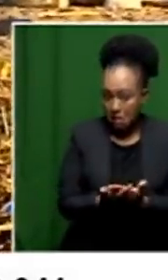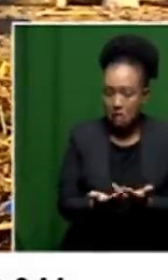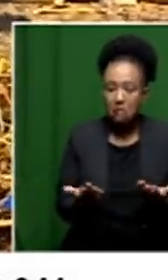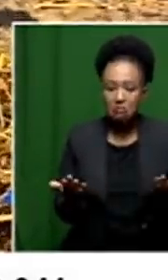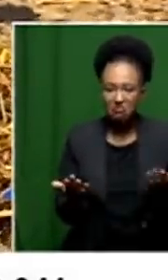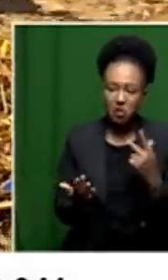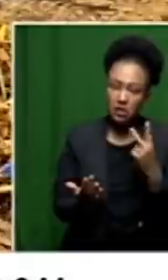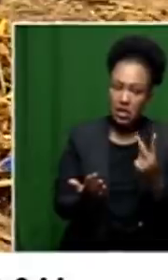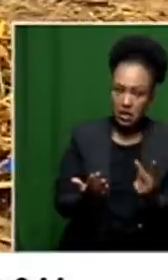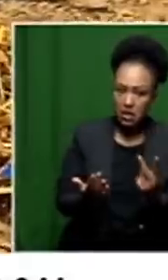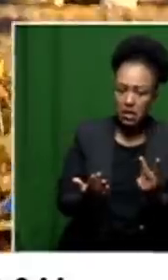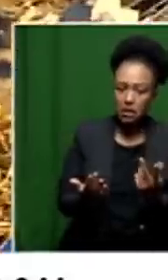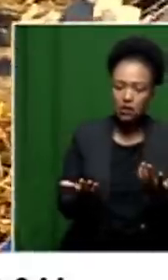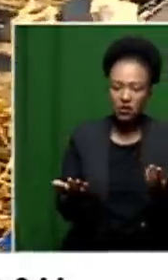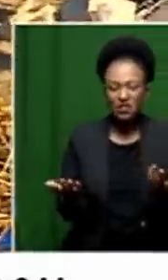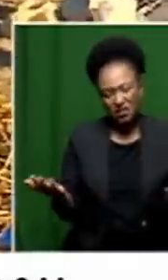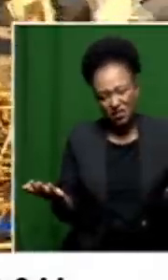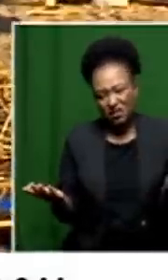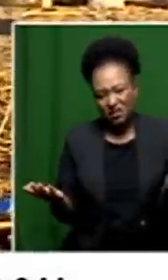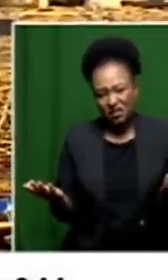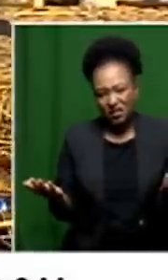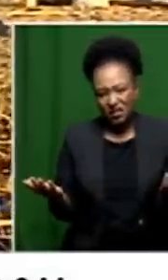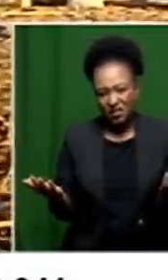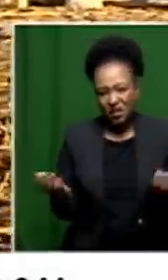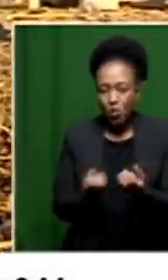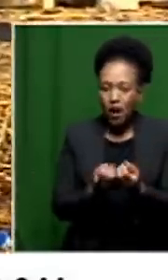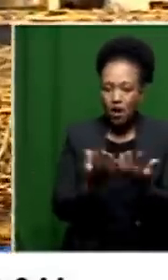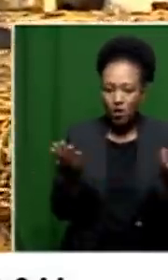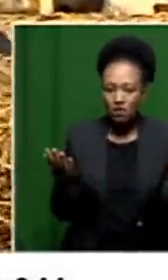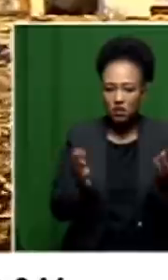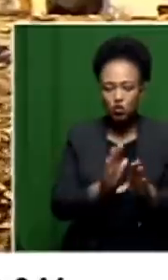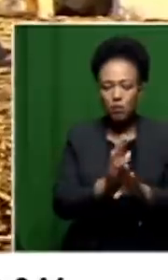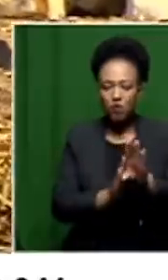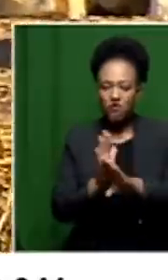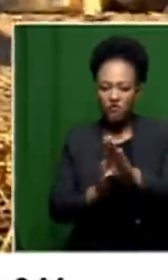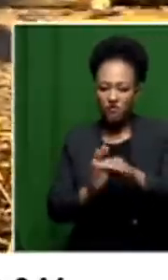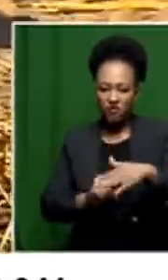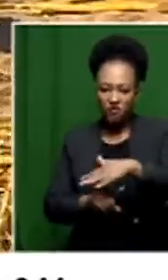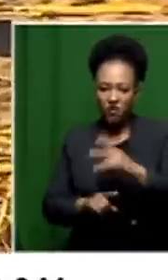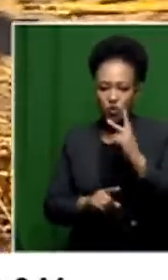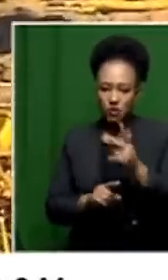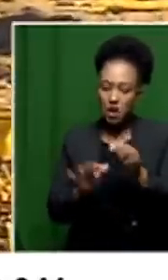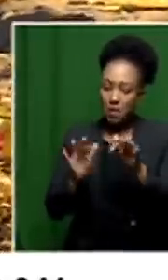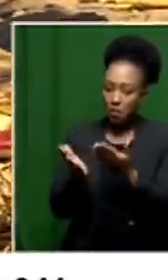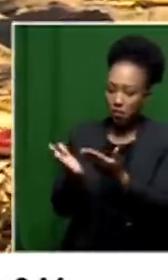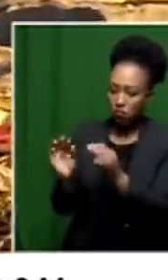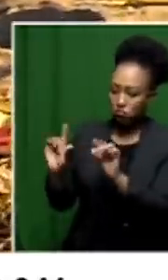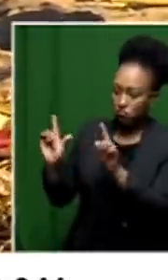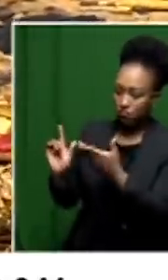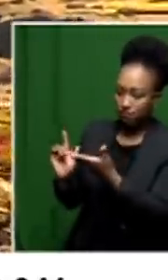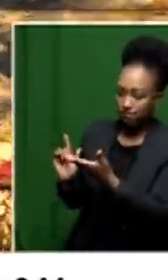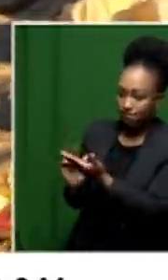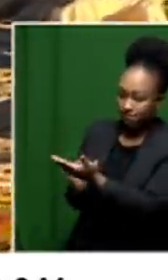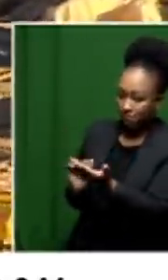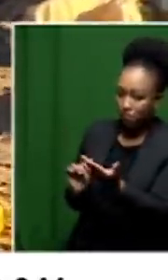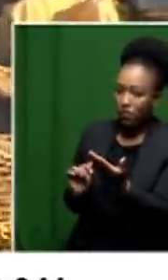to it that a lot is done in terms of trying to improve the situation. As you can see there, Sakina, in your visuals, mopping